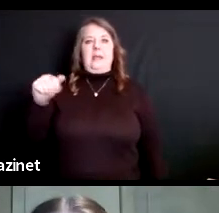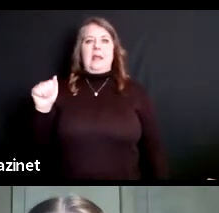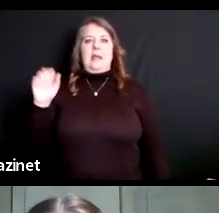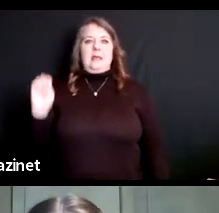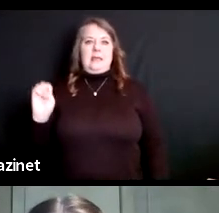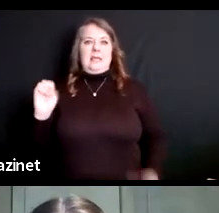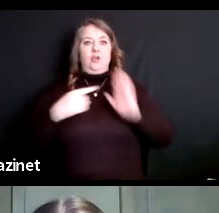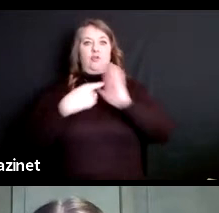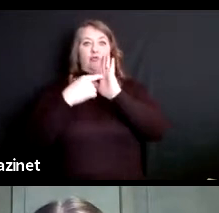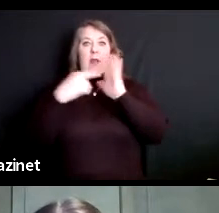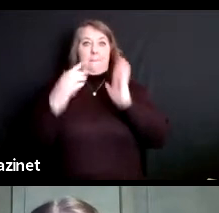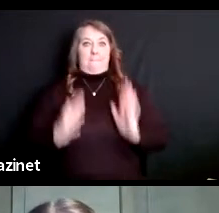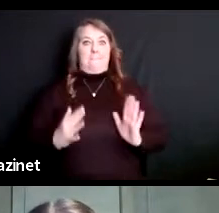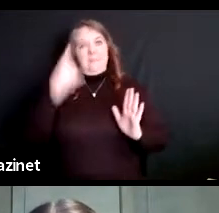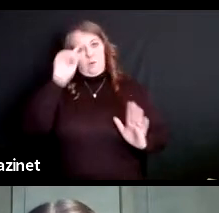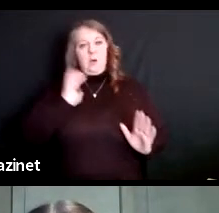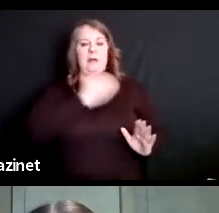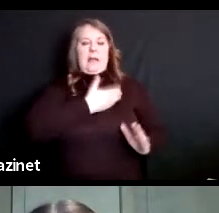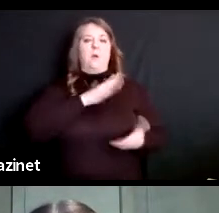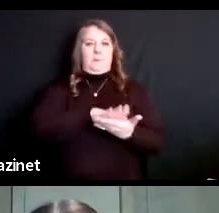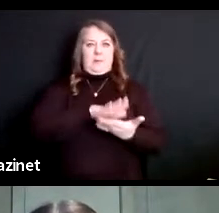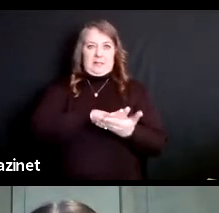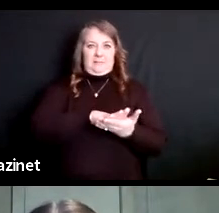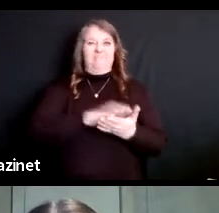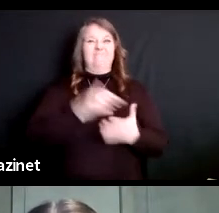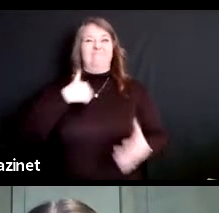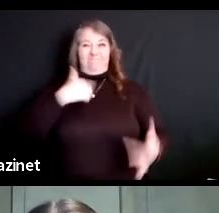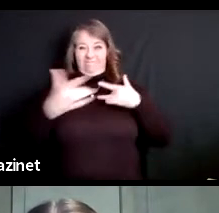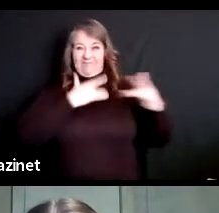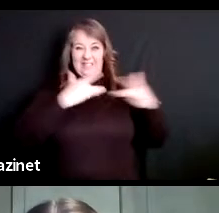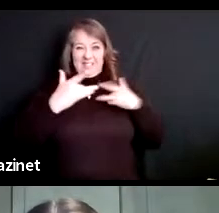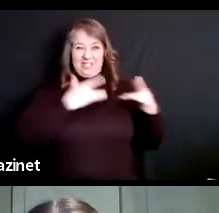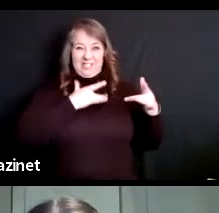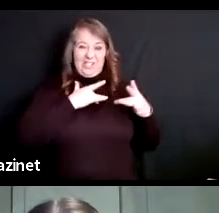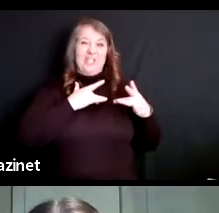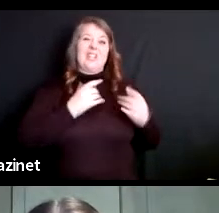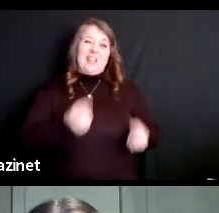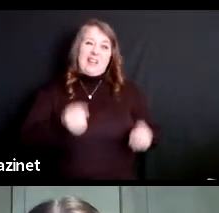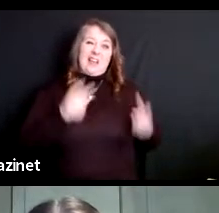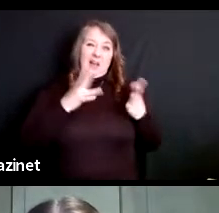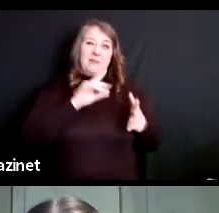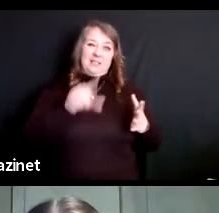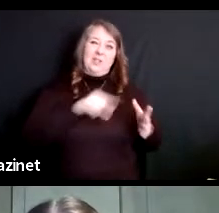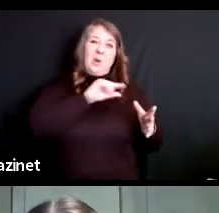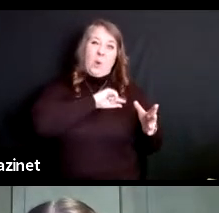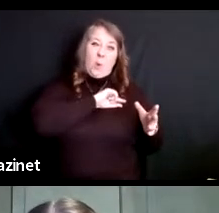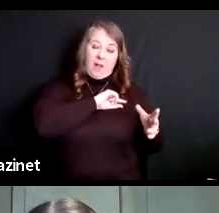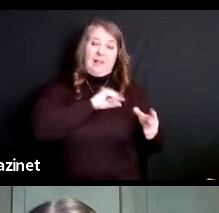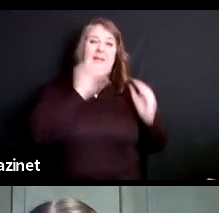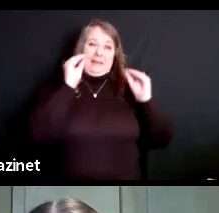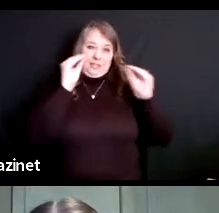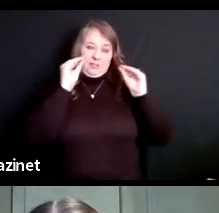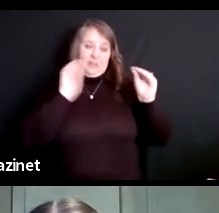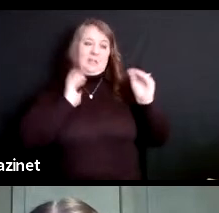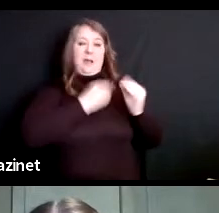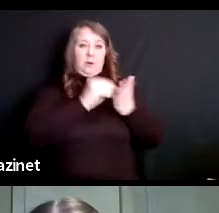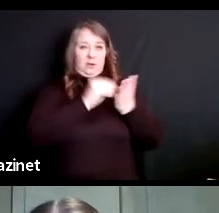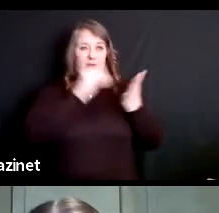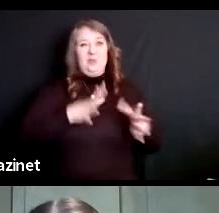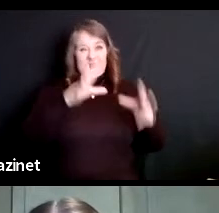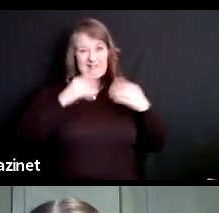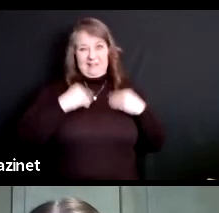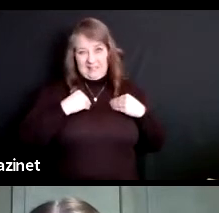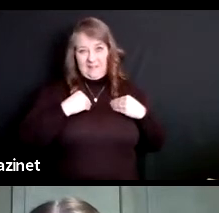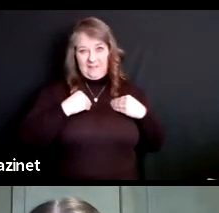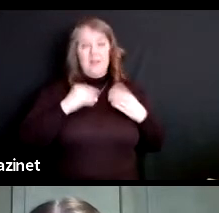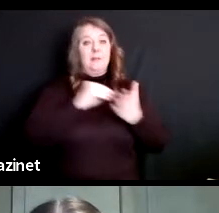building. I'm concerned about the amount of quality instruction that our students are receiving. The students in our district are